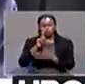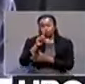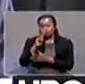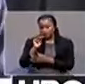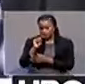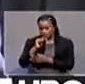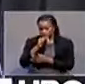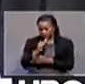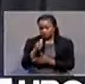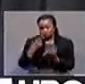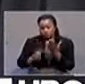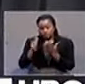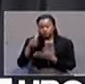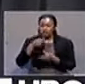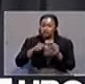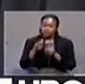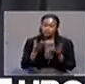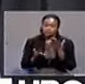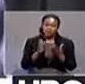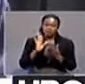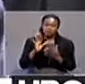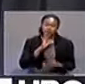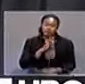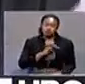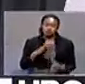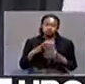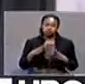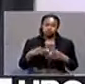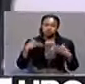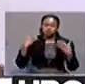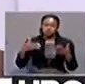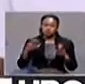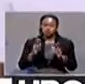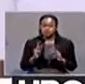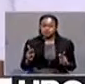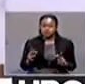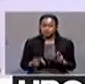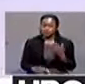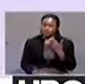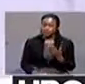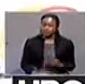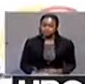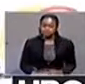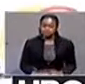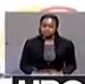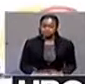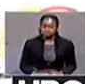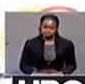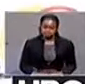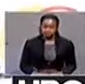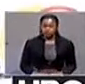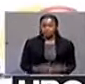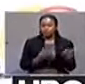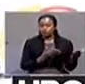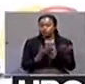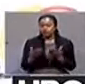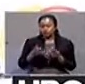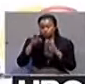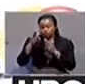has done. May his soul rest in eternal peace. Thank you. Onawo Kibaria. Kibaria